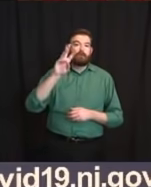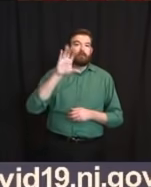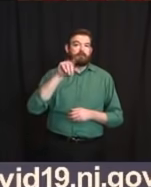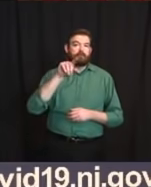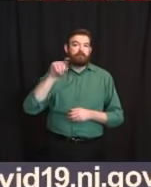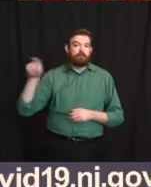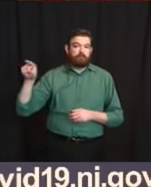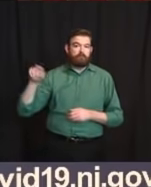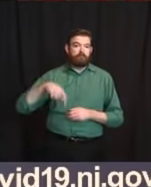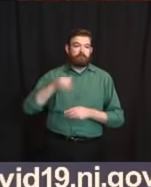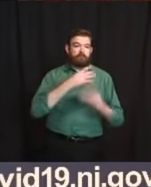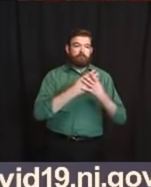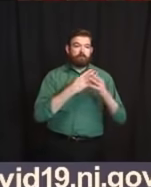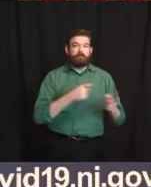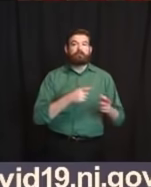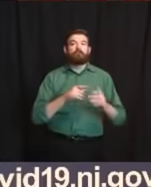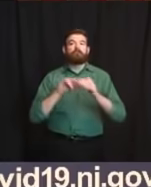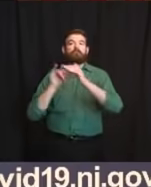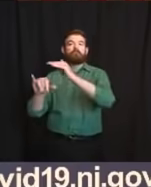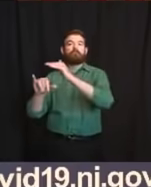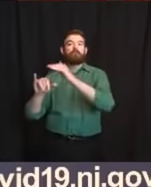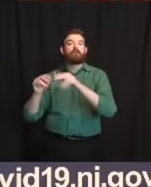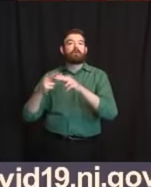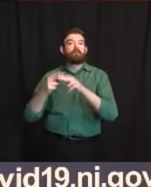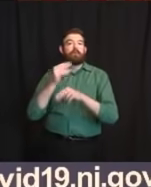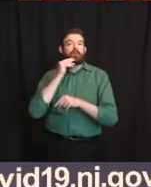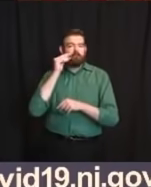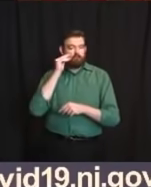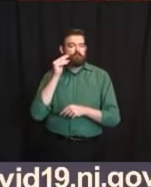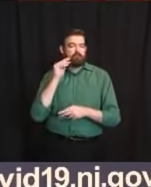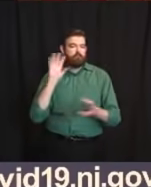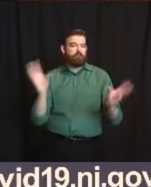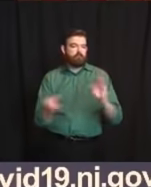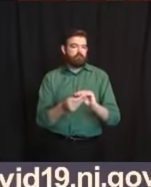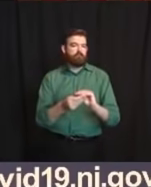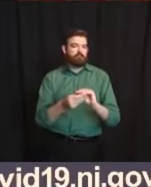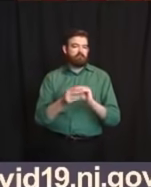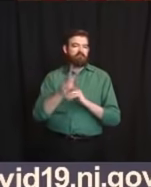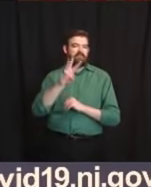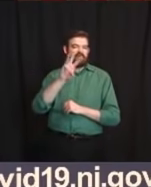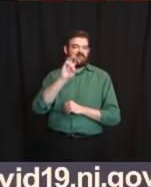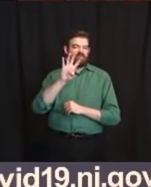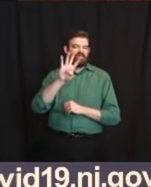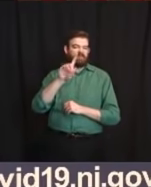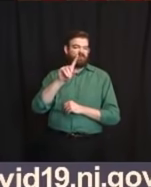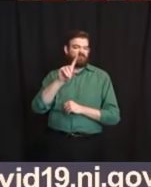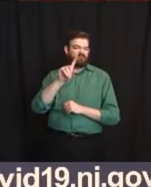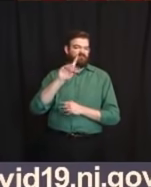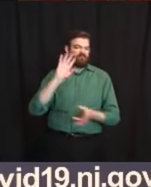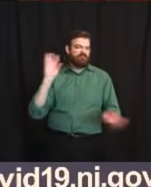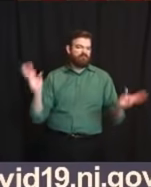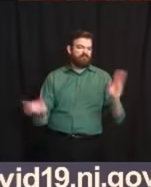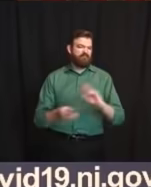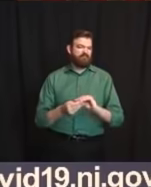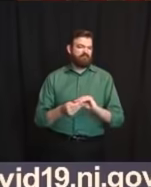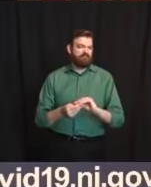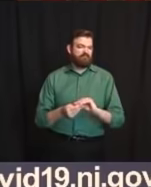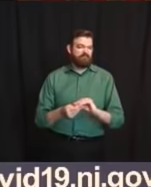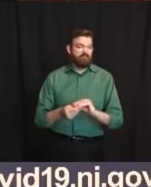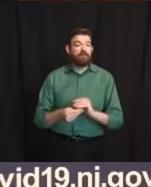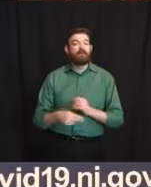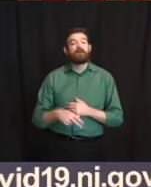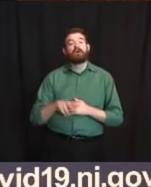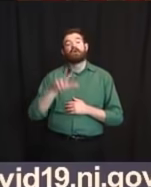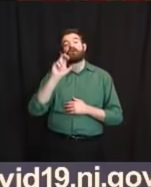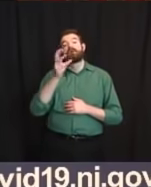way. There's a total of 641, 368 individuals through furlough and